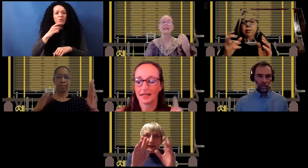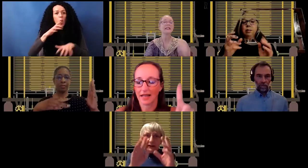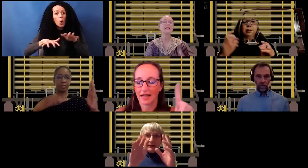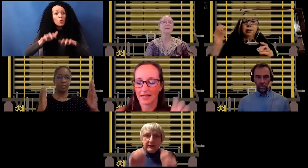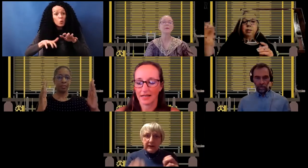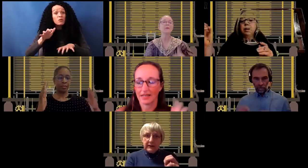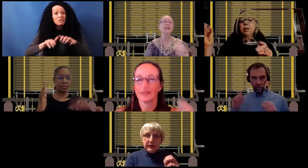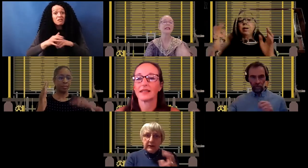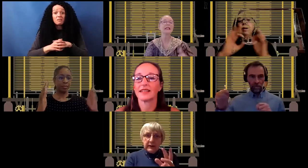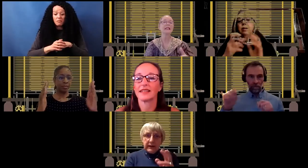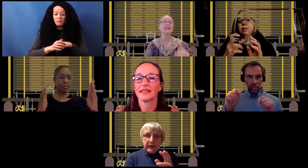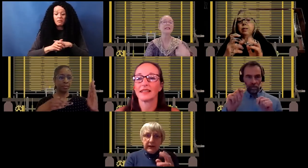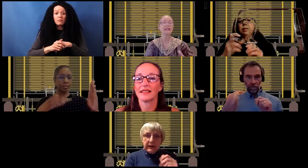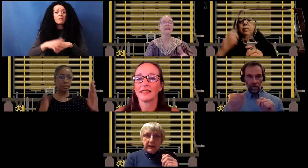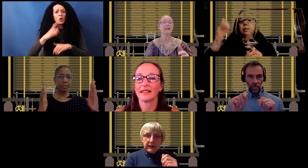computers.